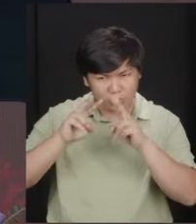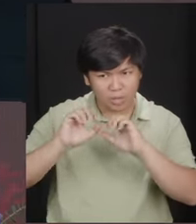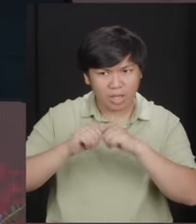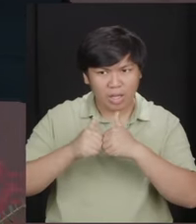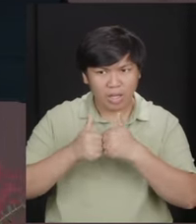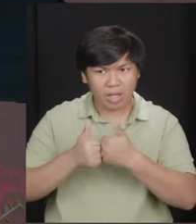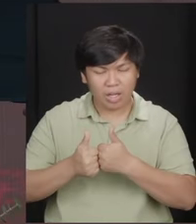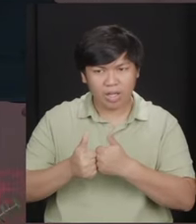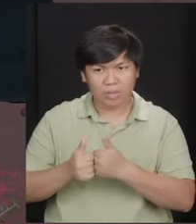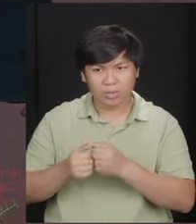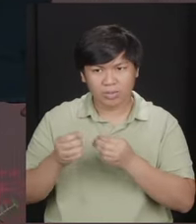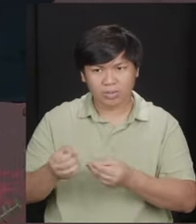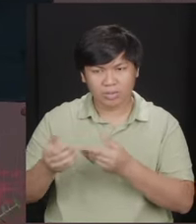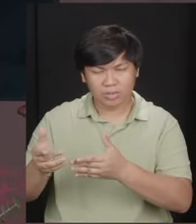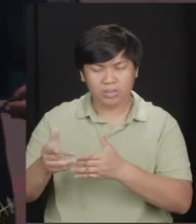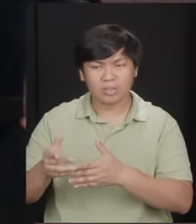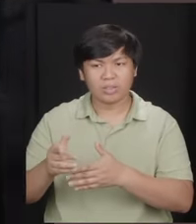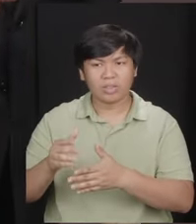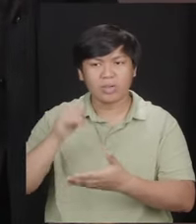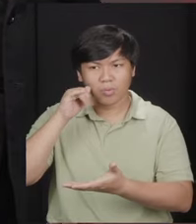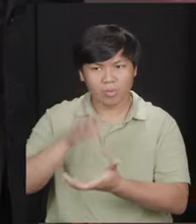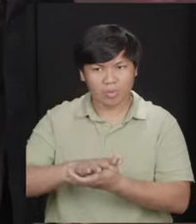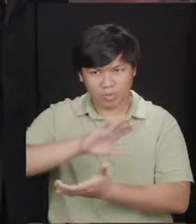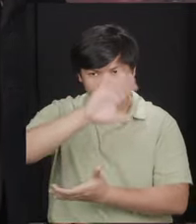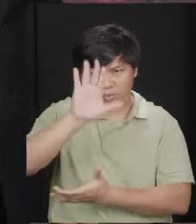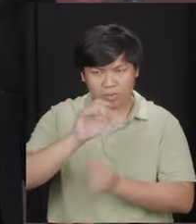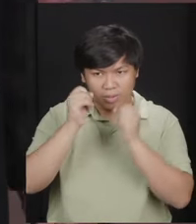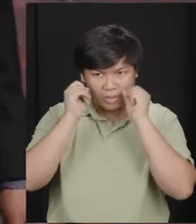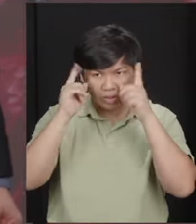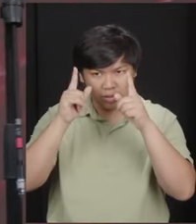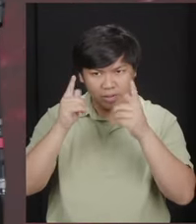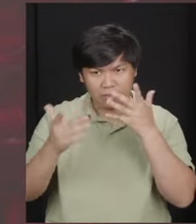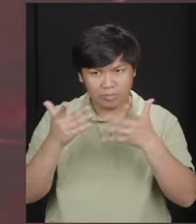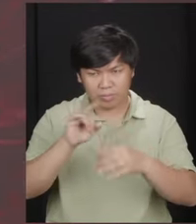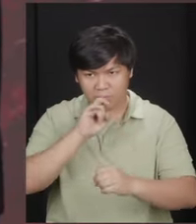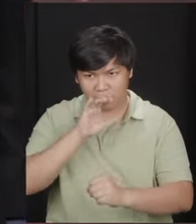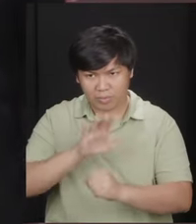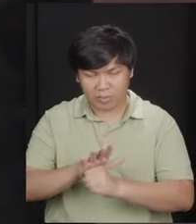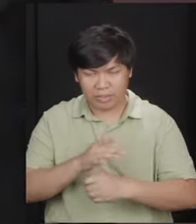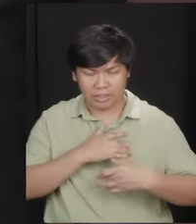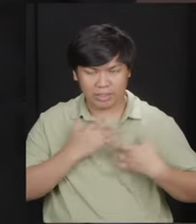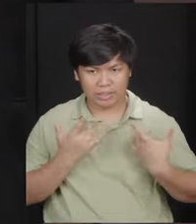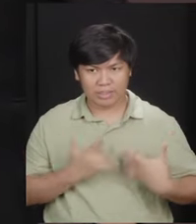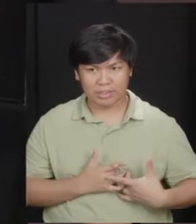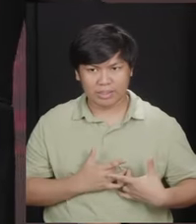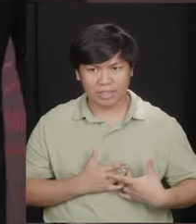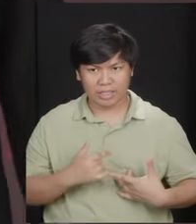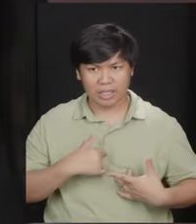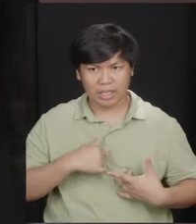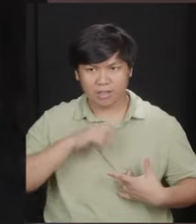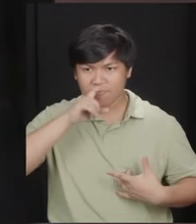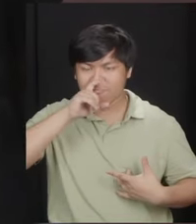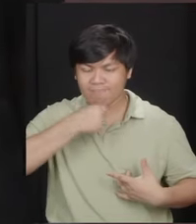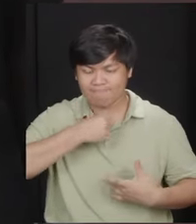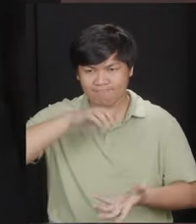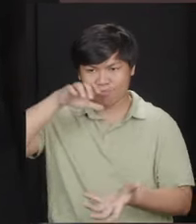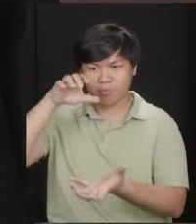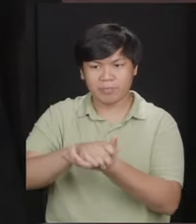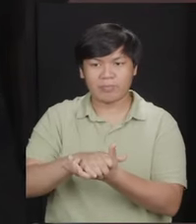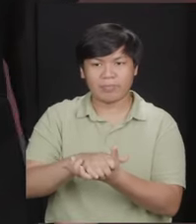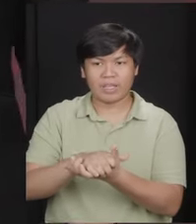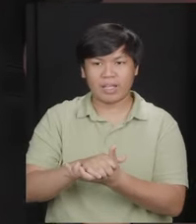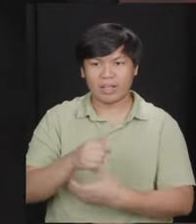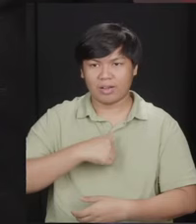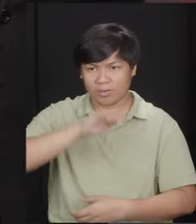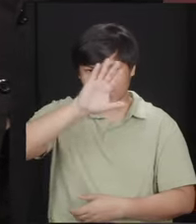treat your wife. And don't be surprised. She's making a vow in her heart. When I get married,